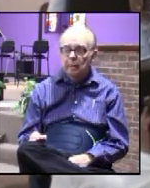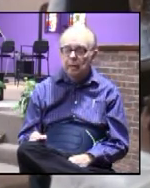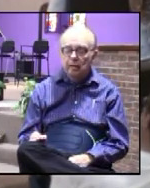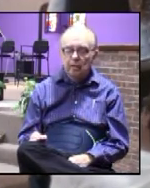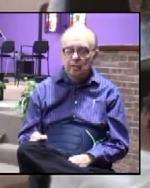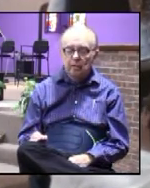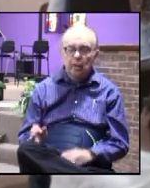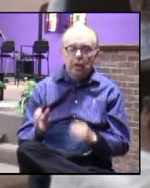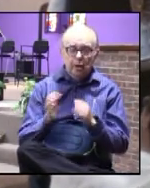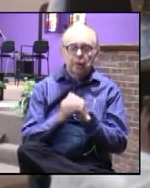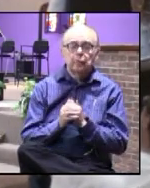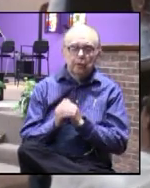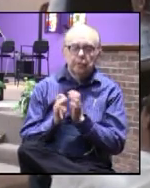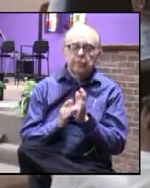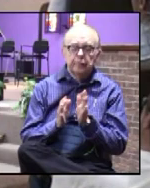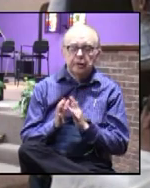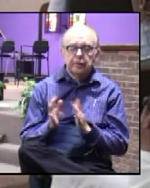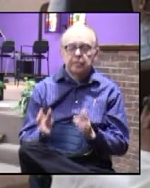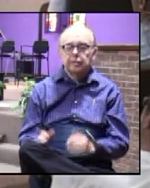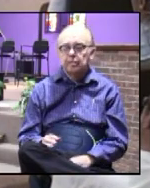To worship him.